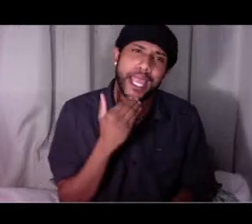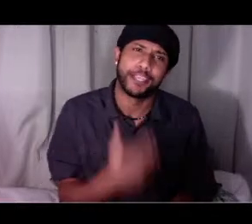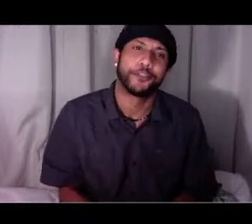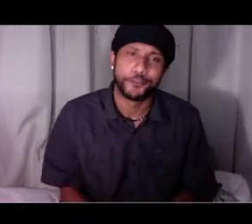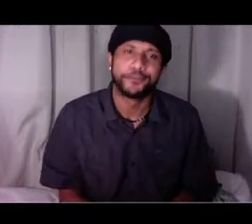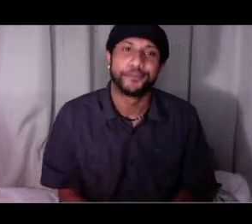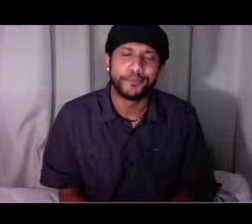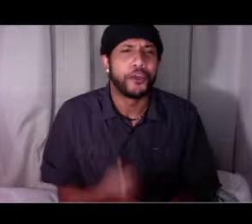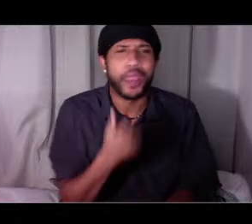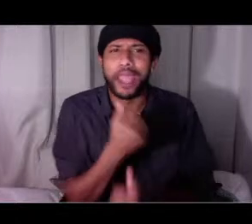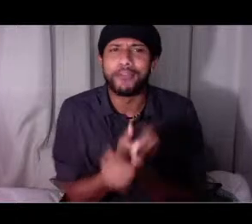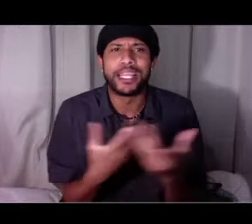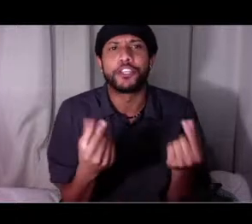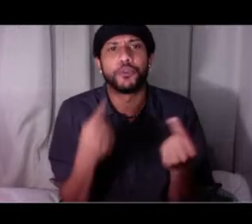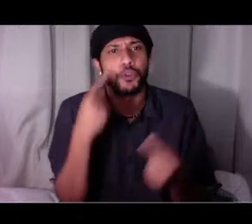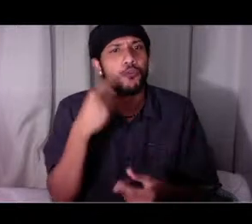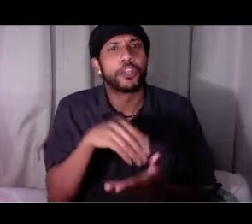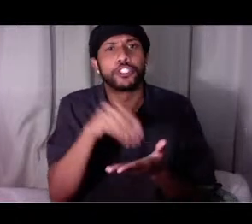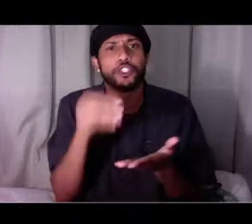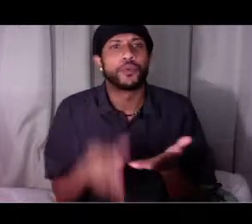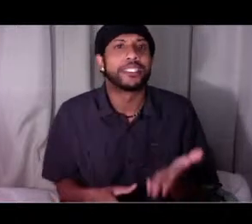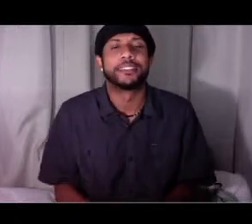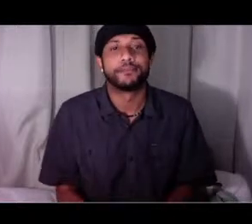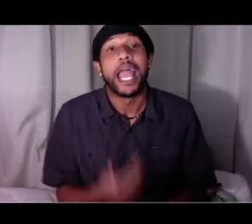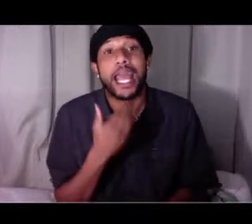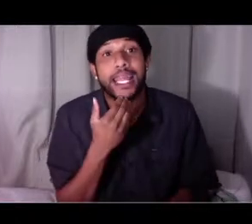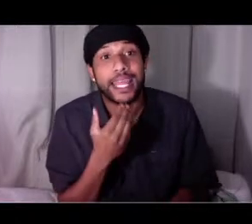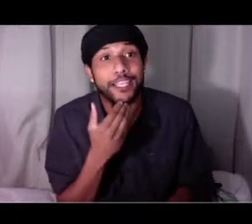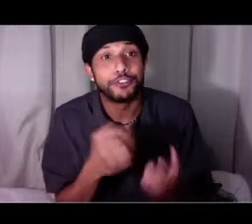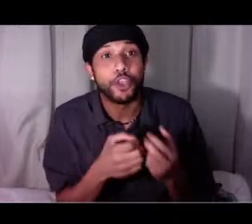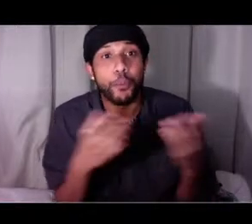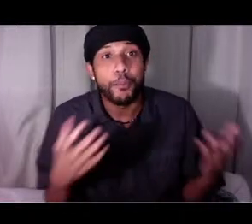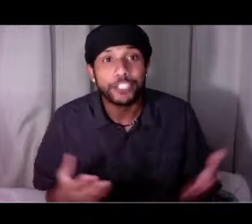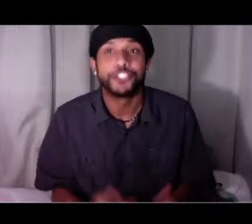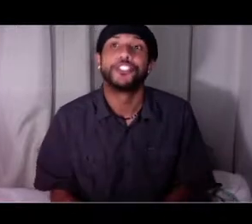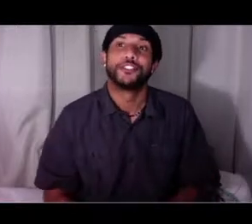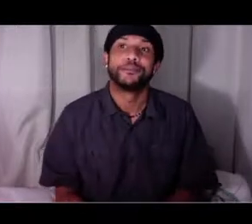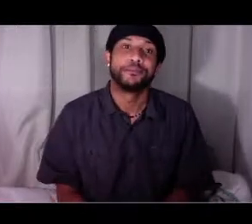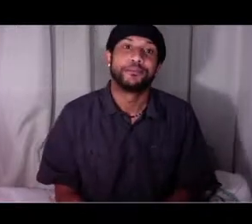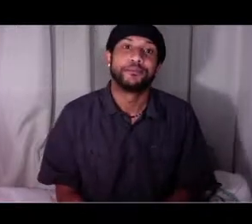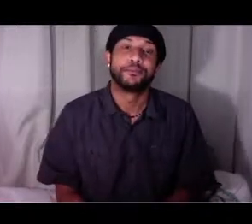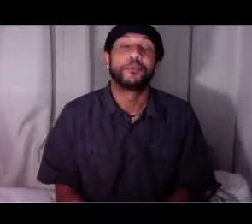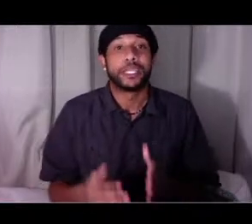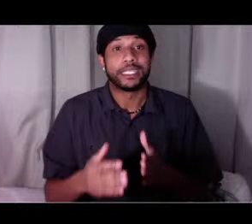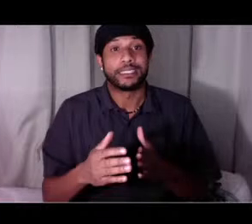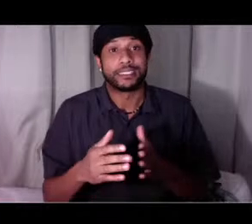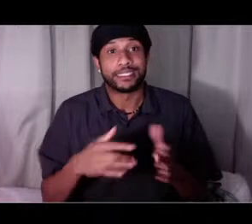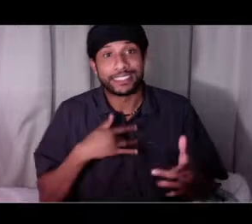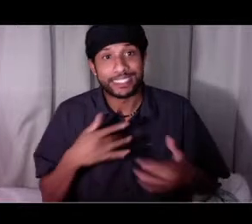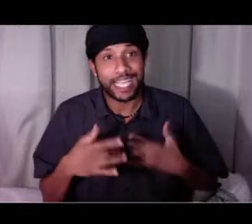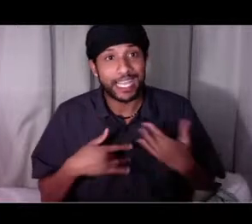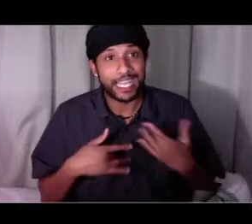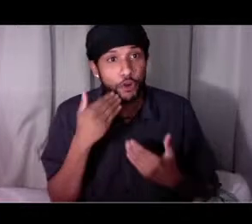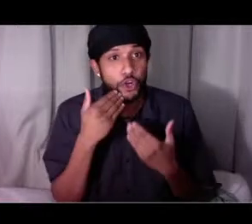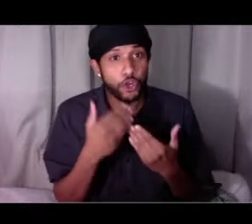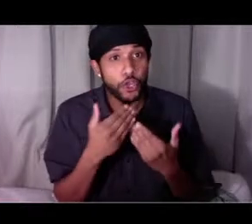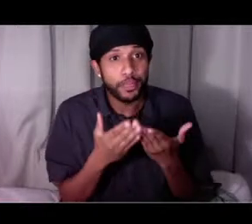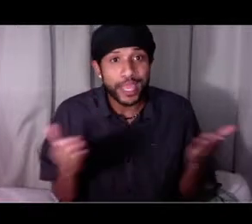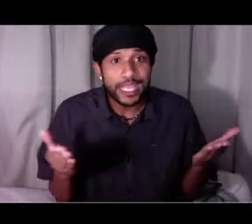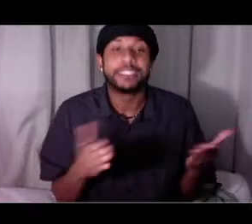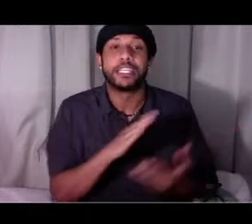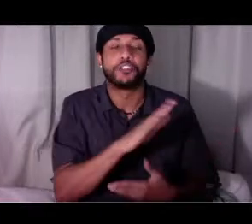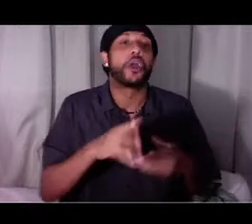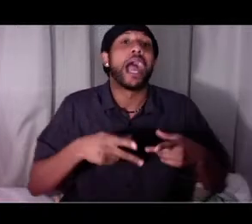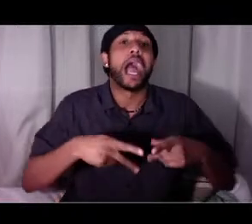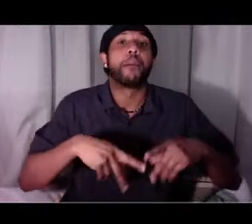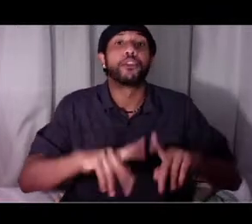Solace for everything you do for the students so thank you so much slow Mountain we look forward to good things and um huge opportunities